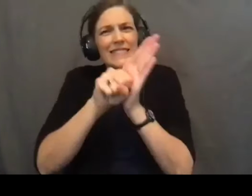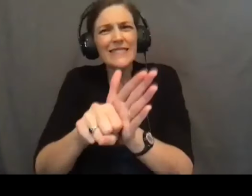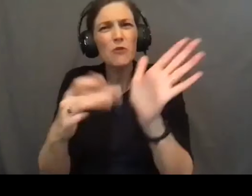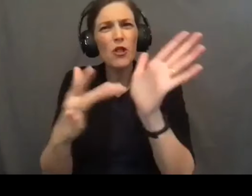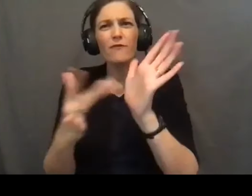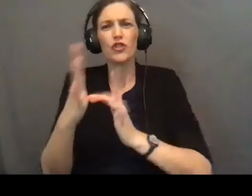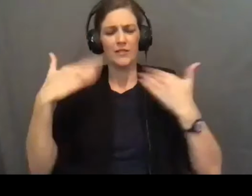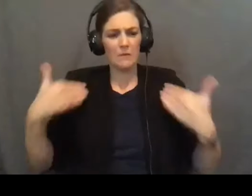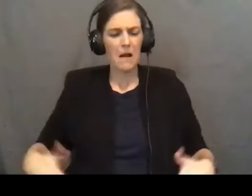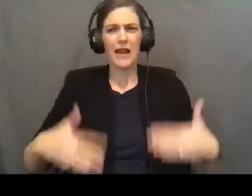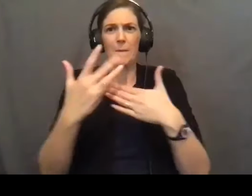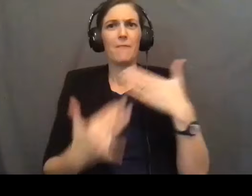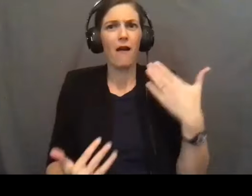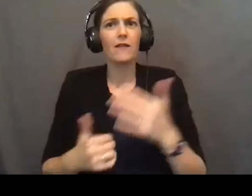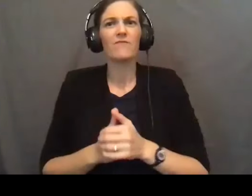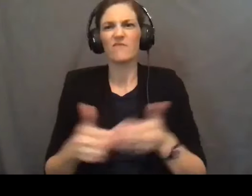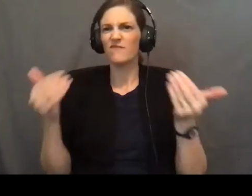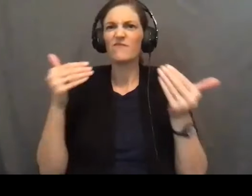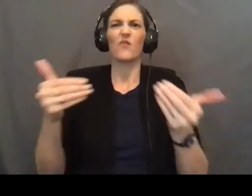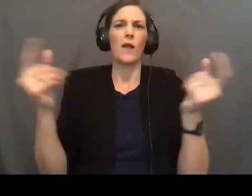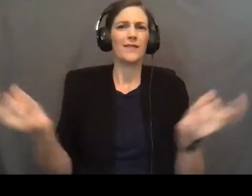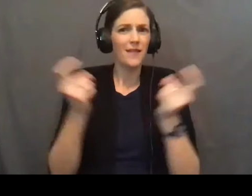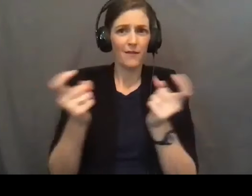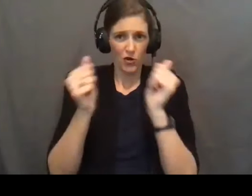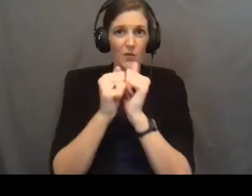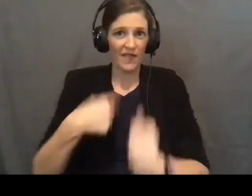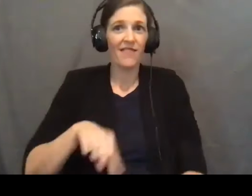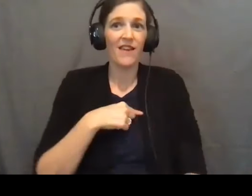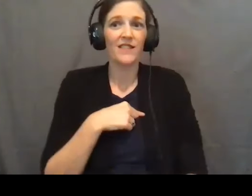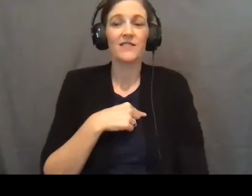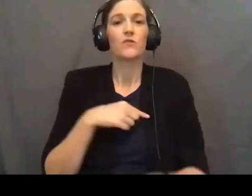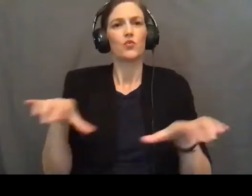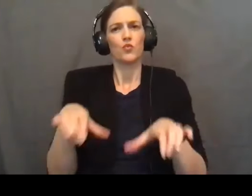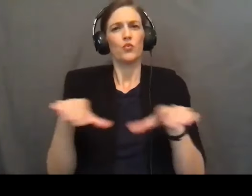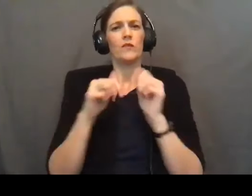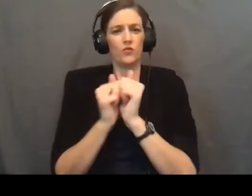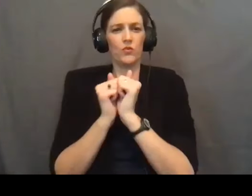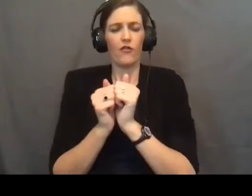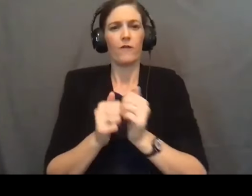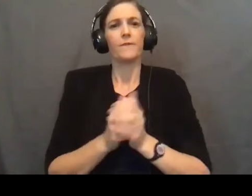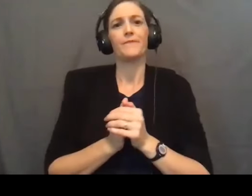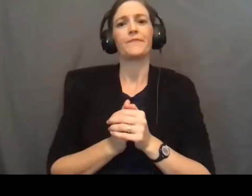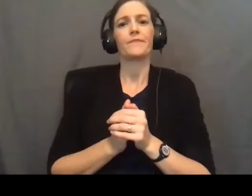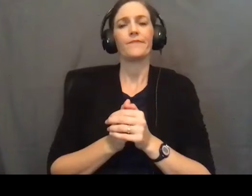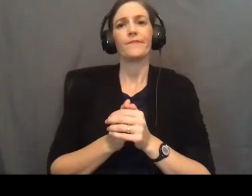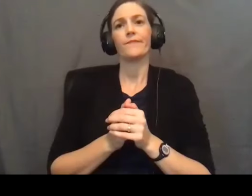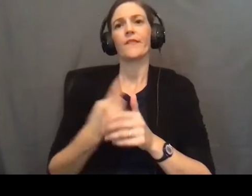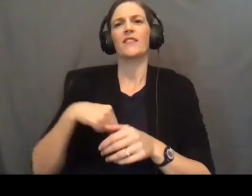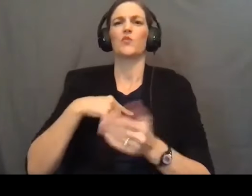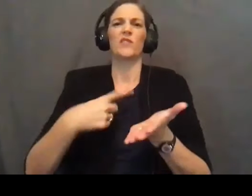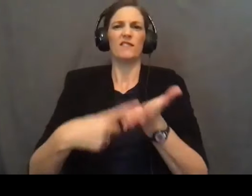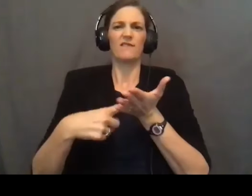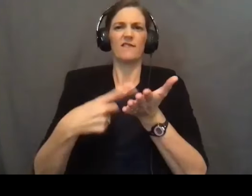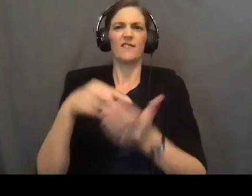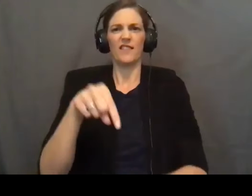body and his blood. So go ahead and celebrate with us and do this together as we talk through this.